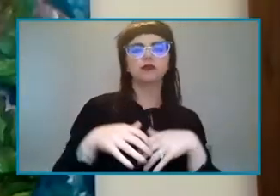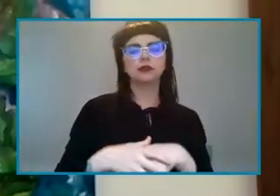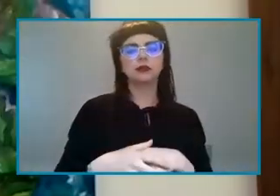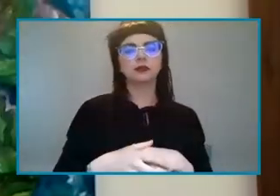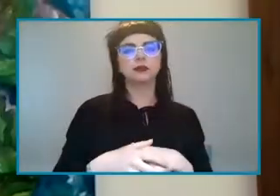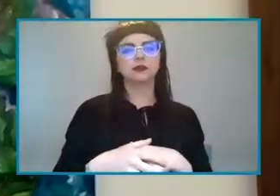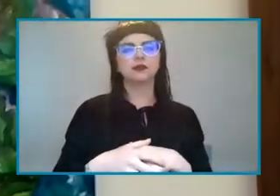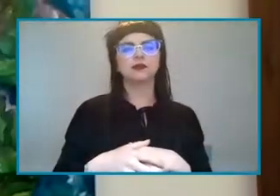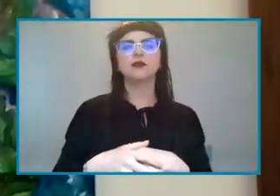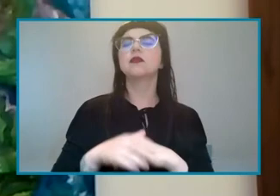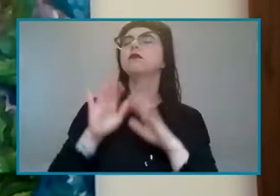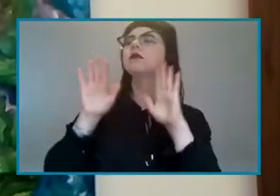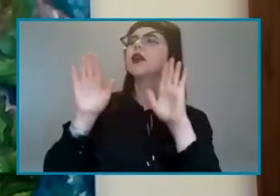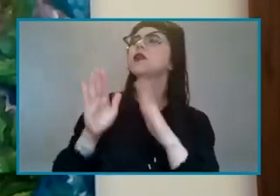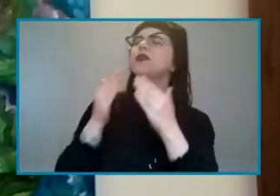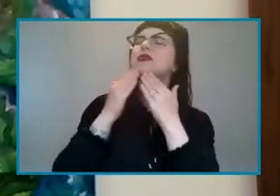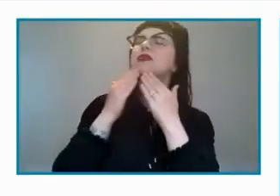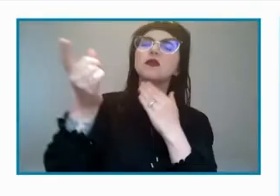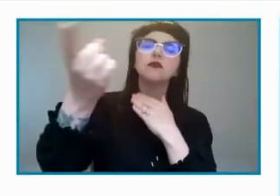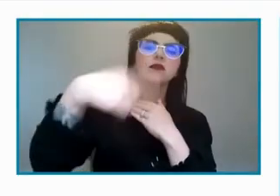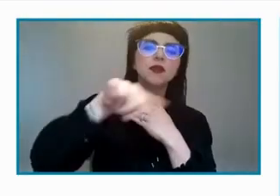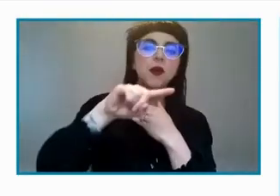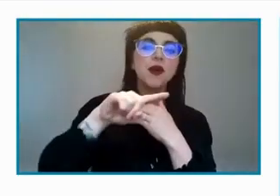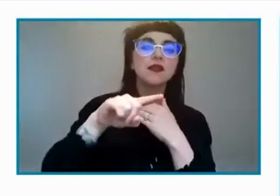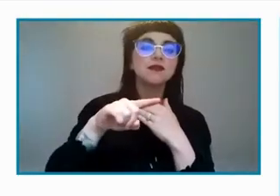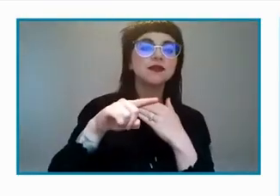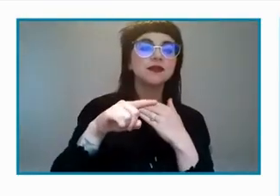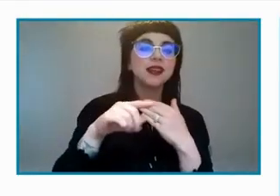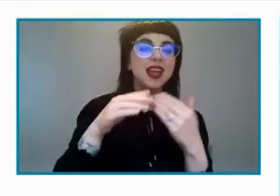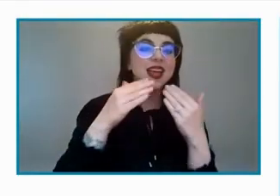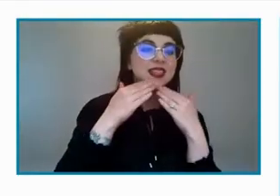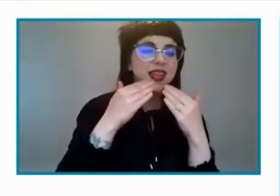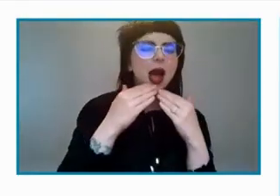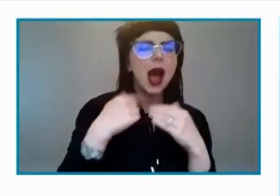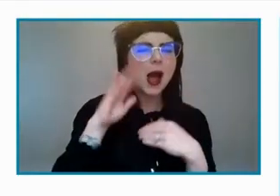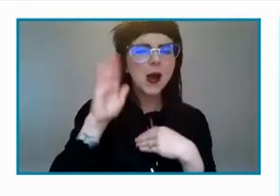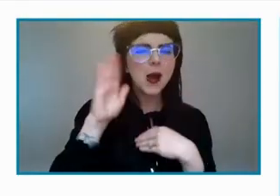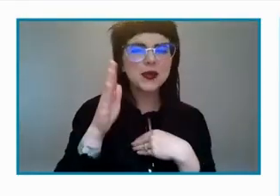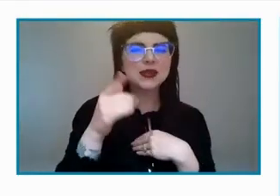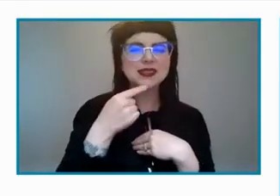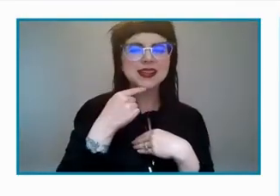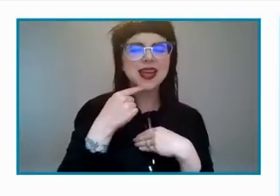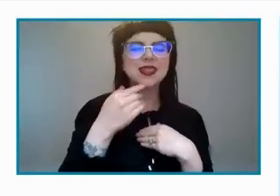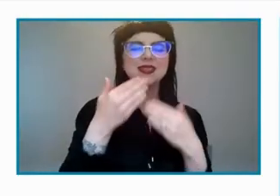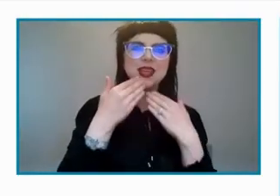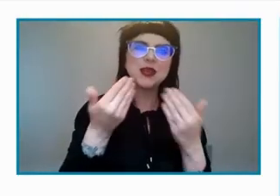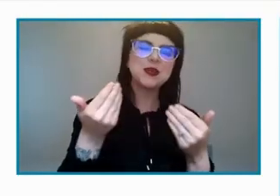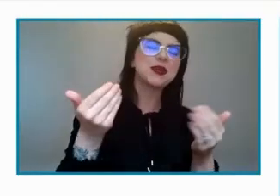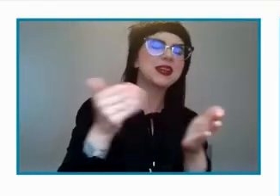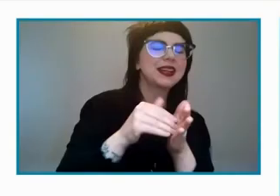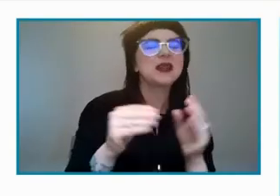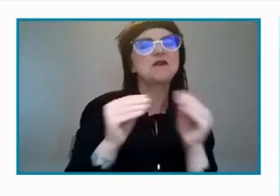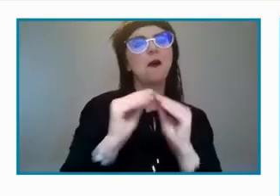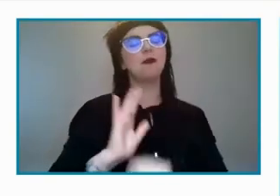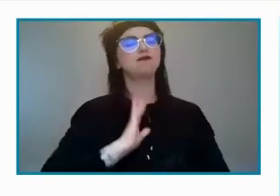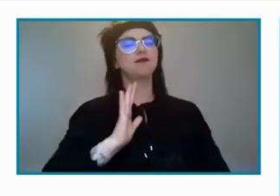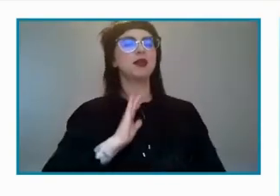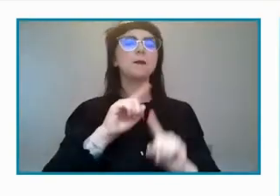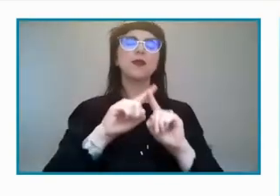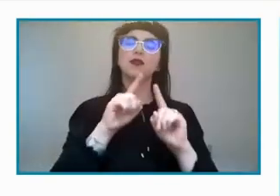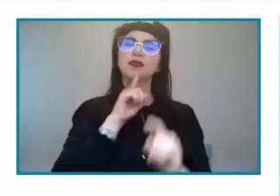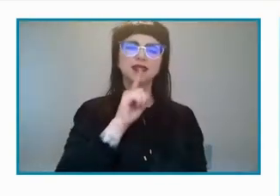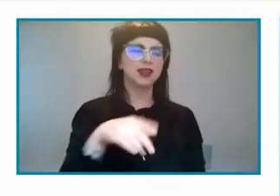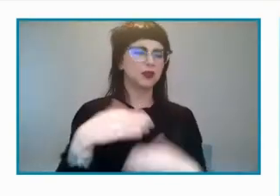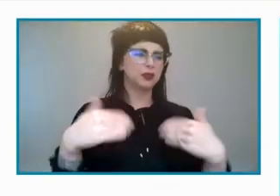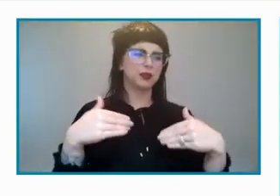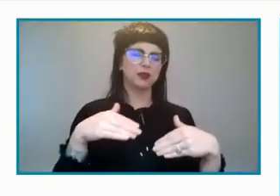great. Well, thank you all. And I will thank you all more formally later, but really appreciate you sharing all of these thoughts and so